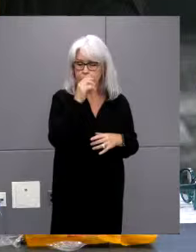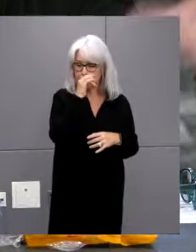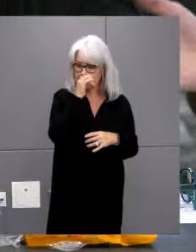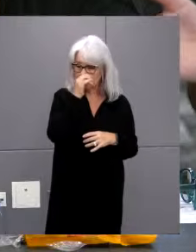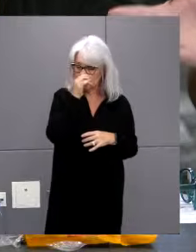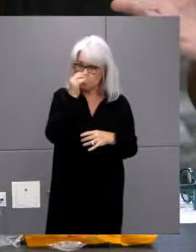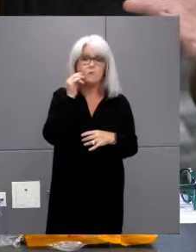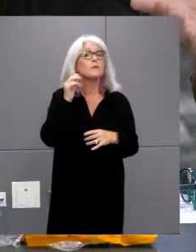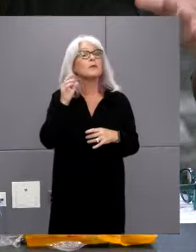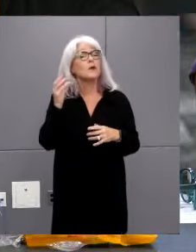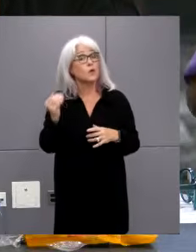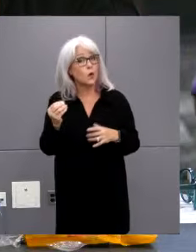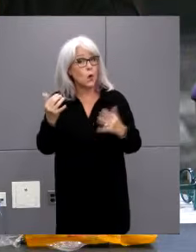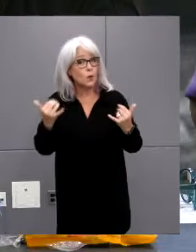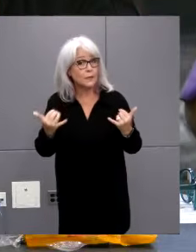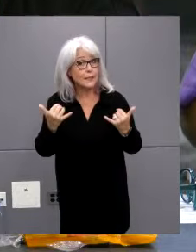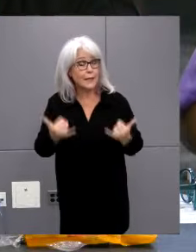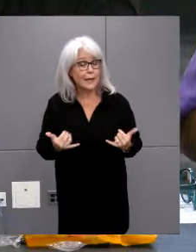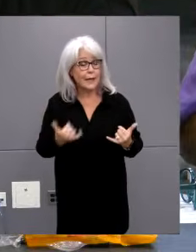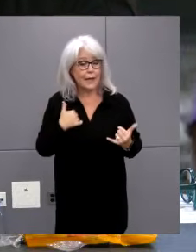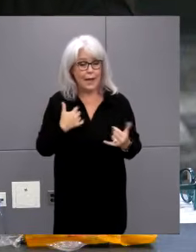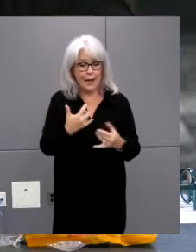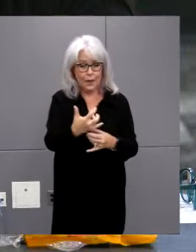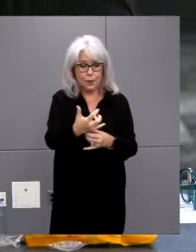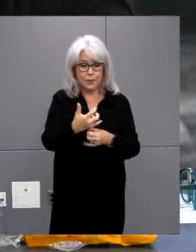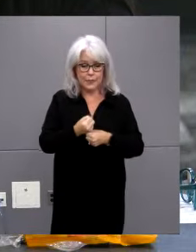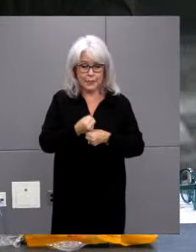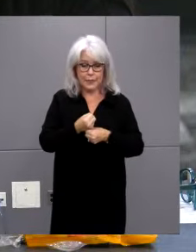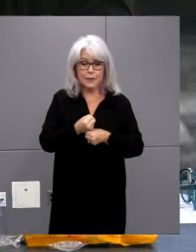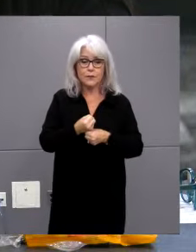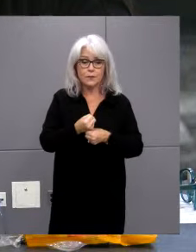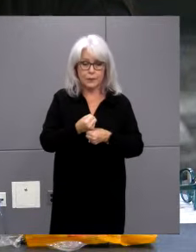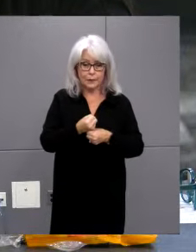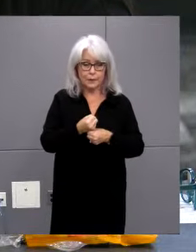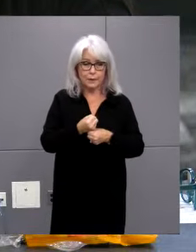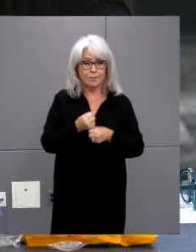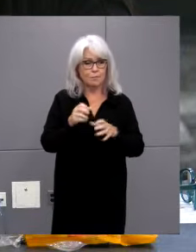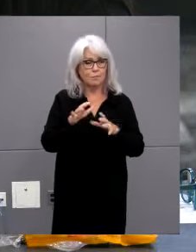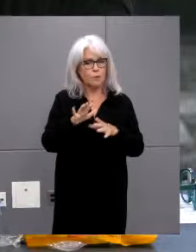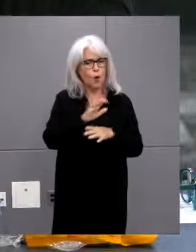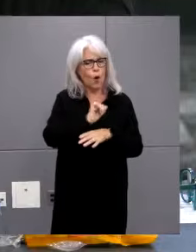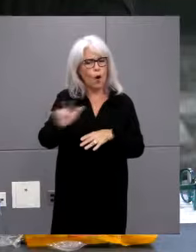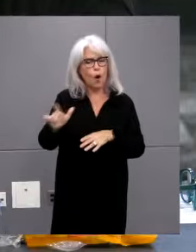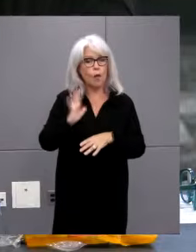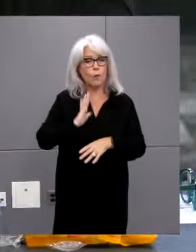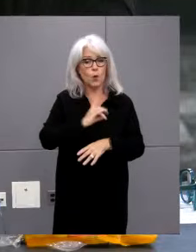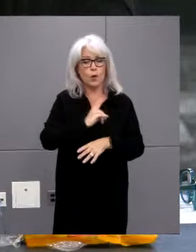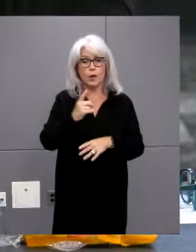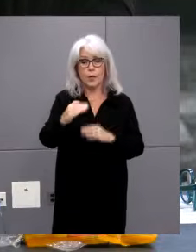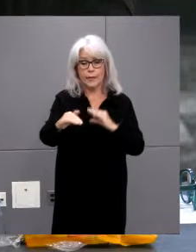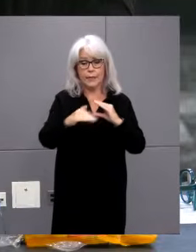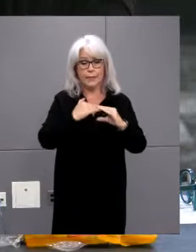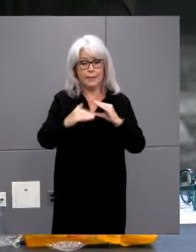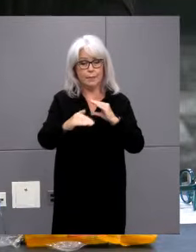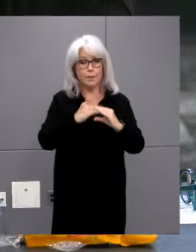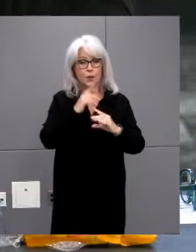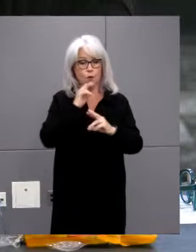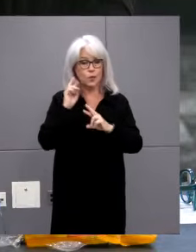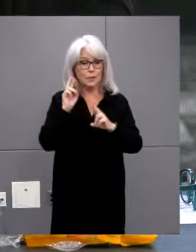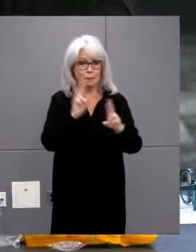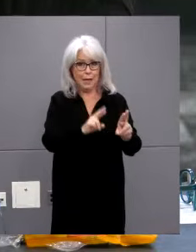So today, I received, as did the rest of the board, an email response